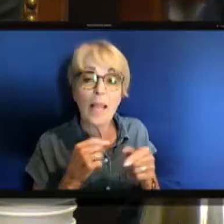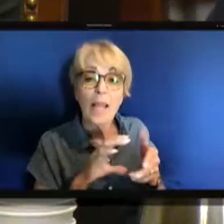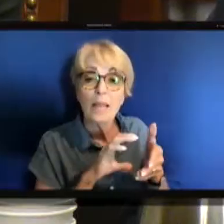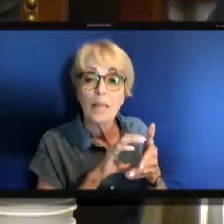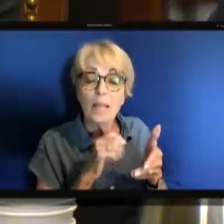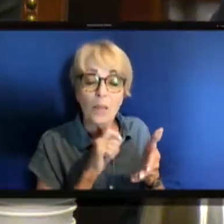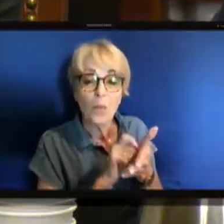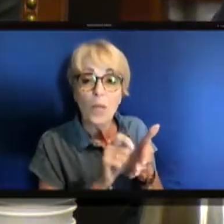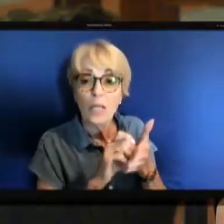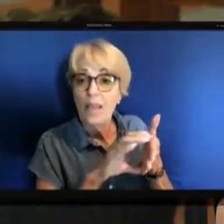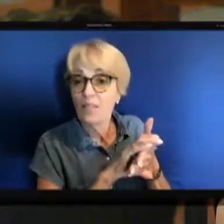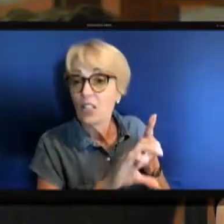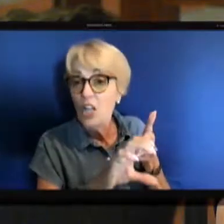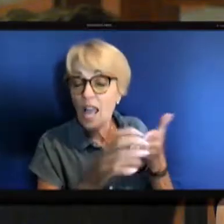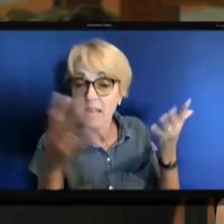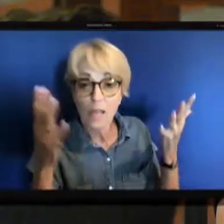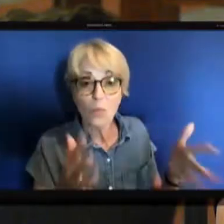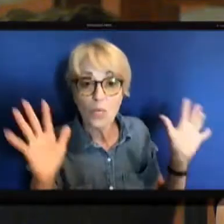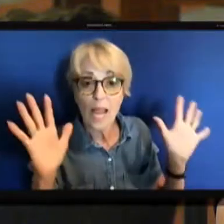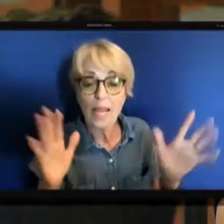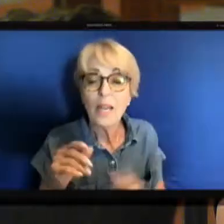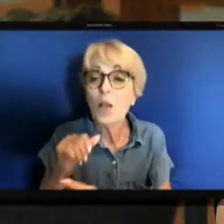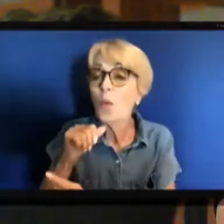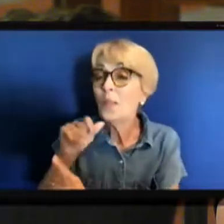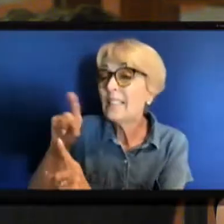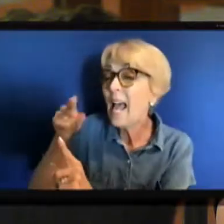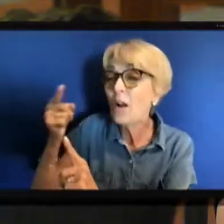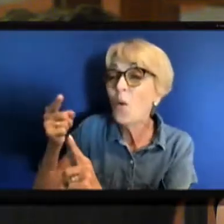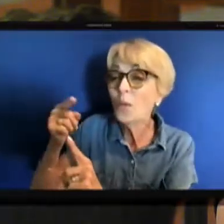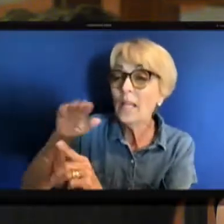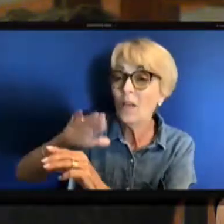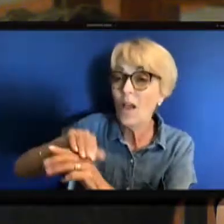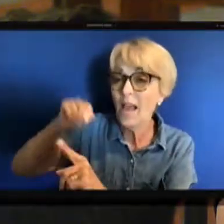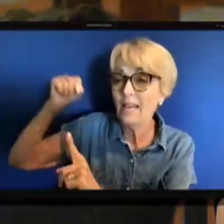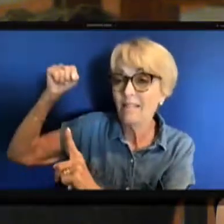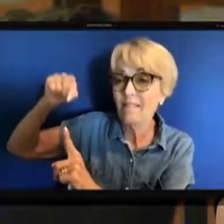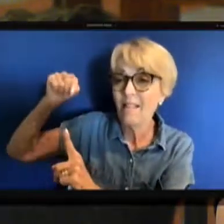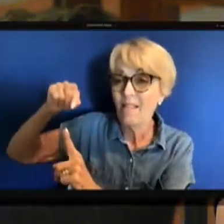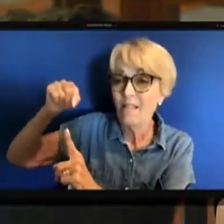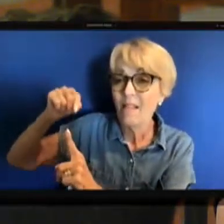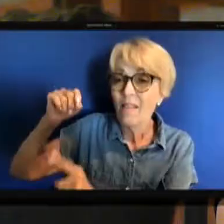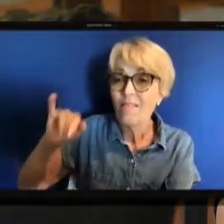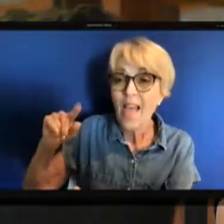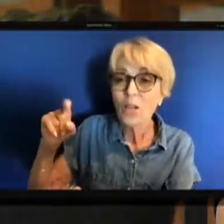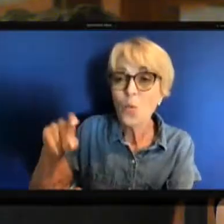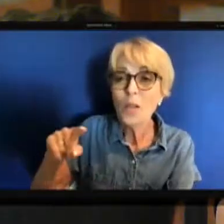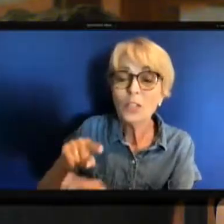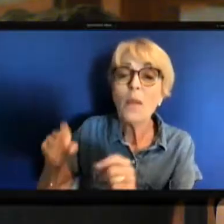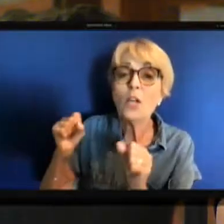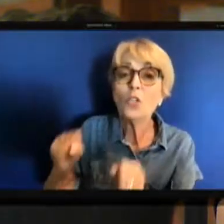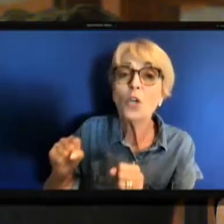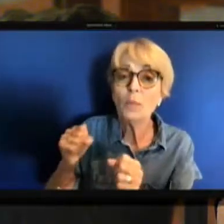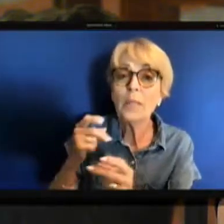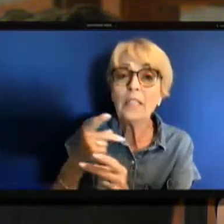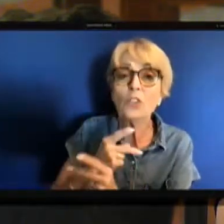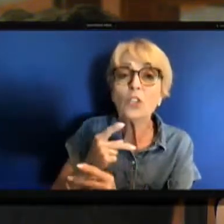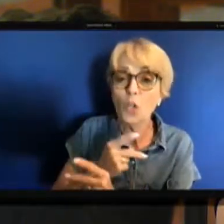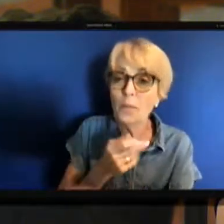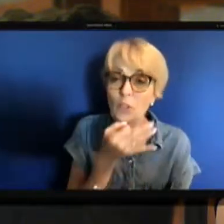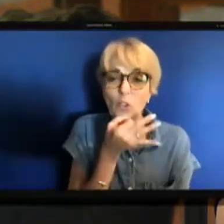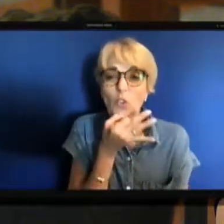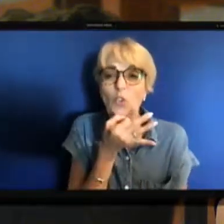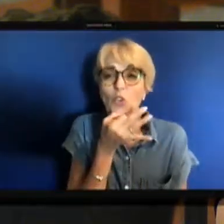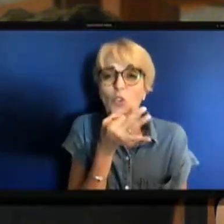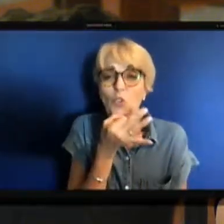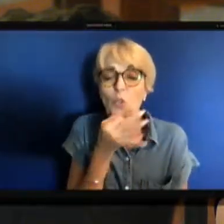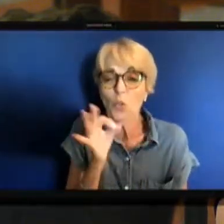that question, but it could be determined very soon. We would then need to